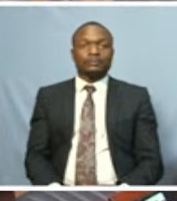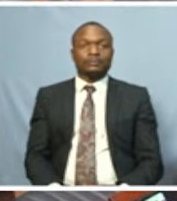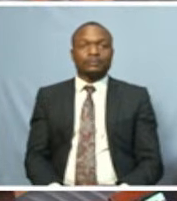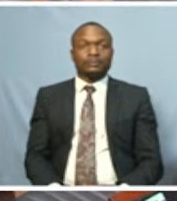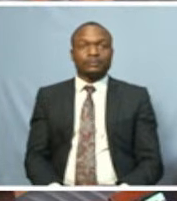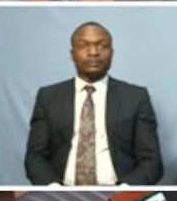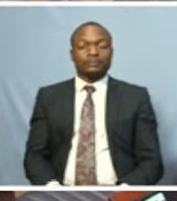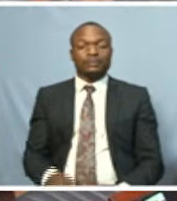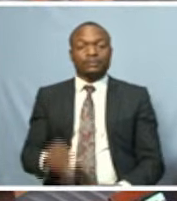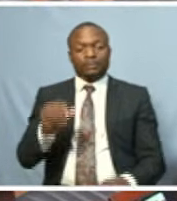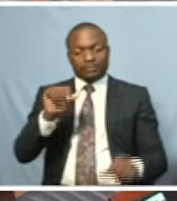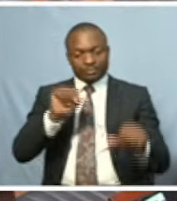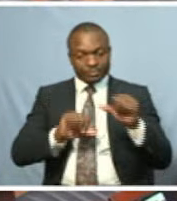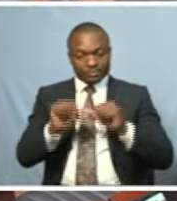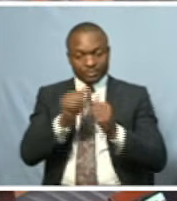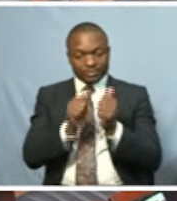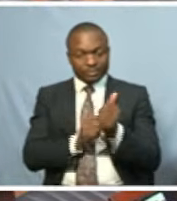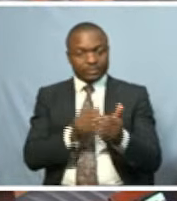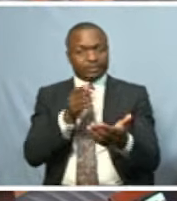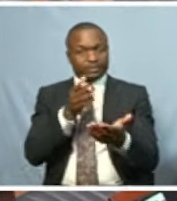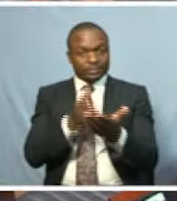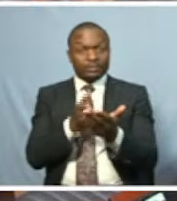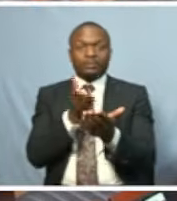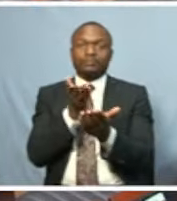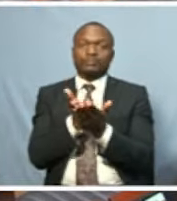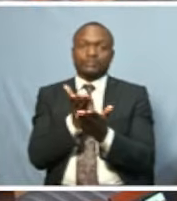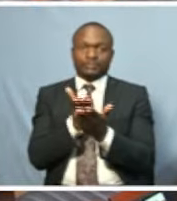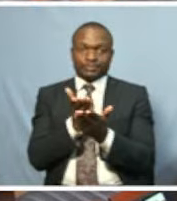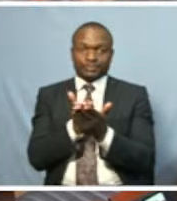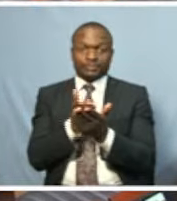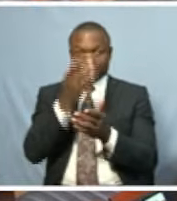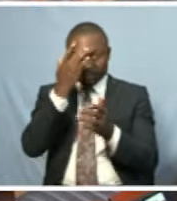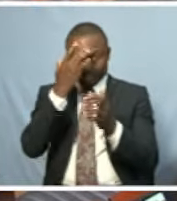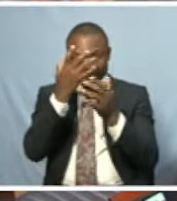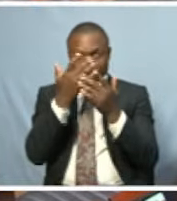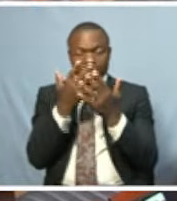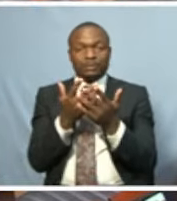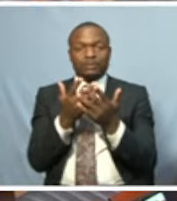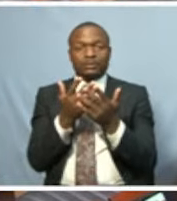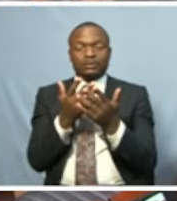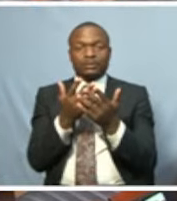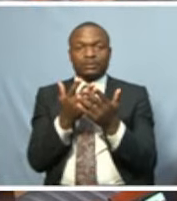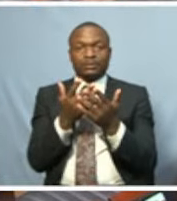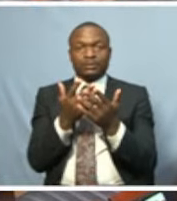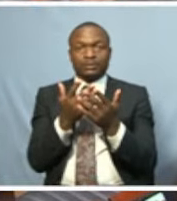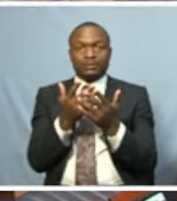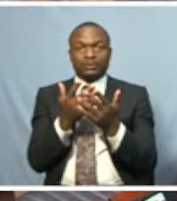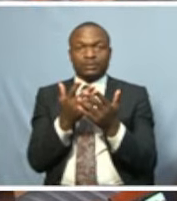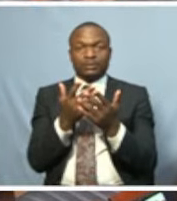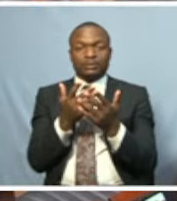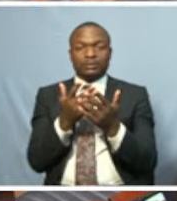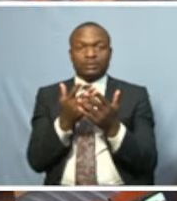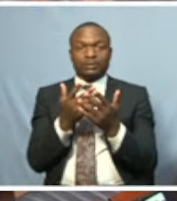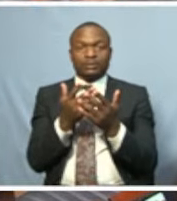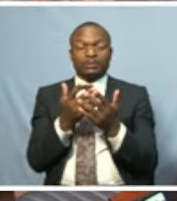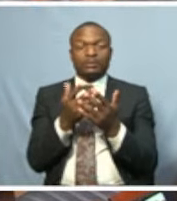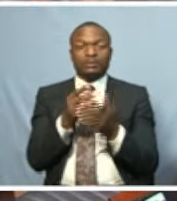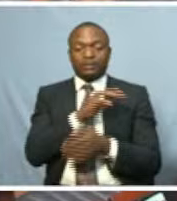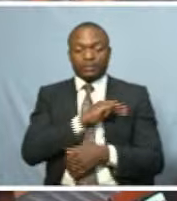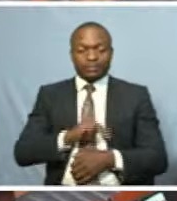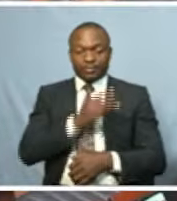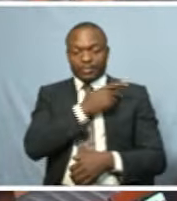giving us insight regarding this particular motion, and we do expect other members of Parliament to add their voice to